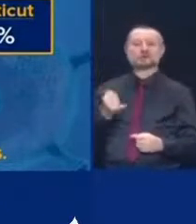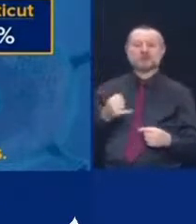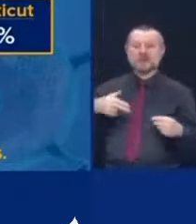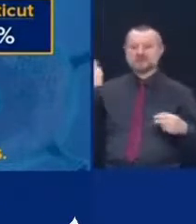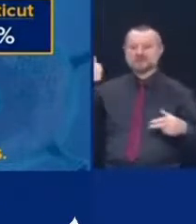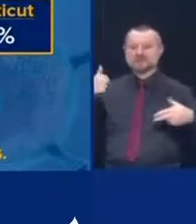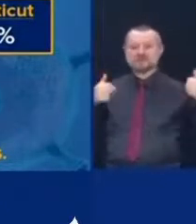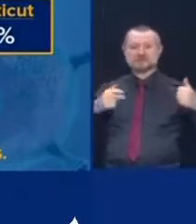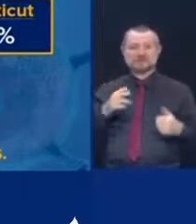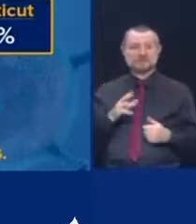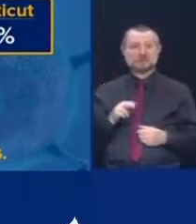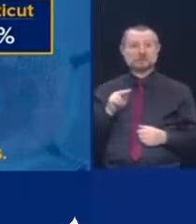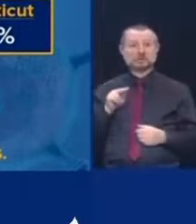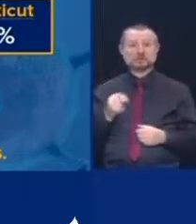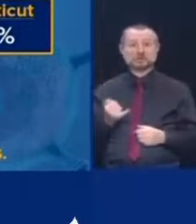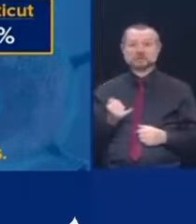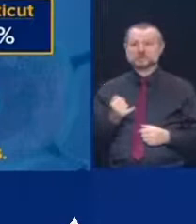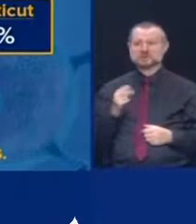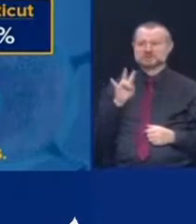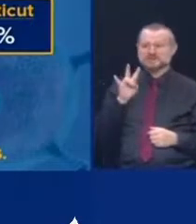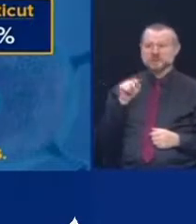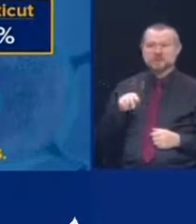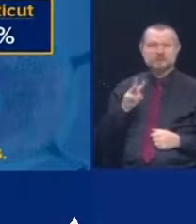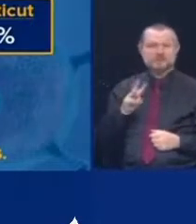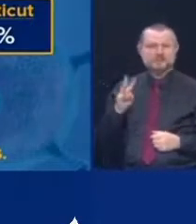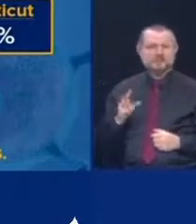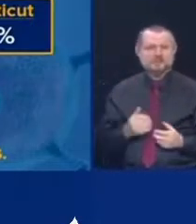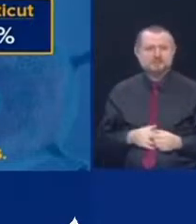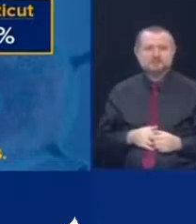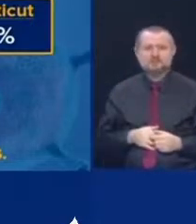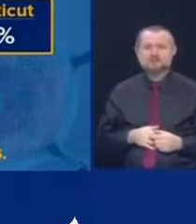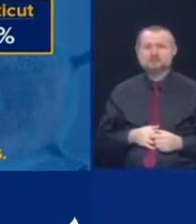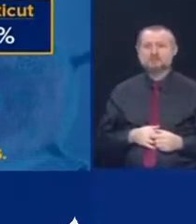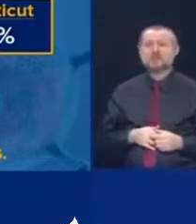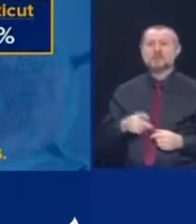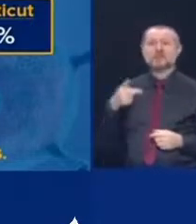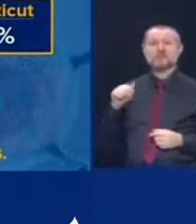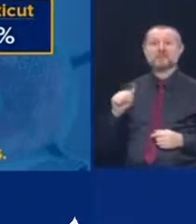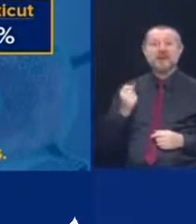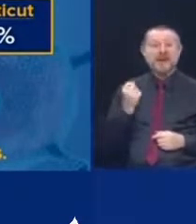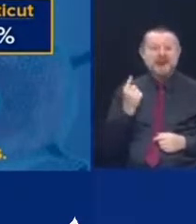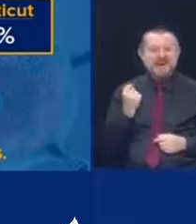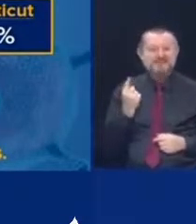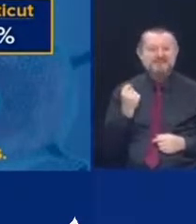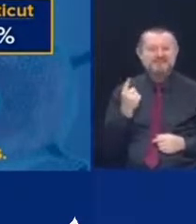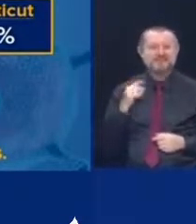5. I'm sorry, Jersey's over 7, Connecticut's over 5, Pennsylvania's over 11.